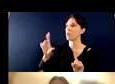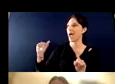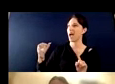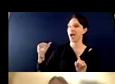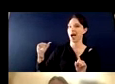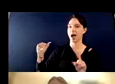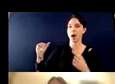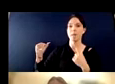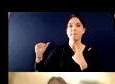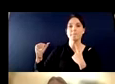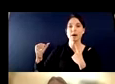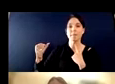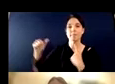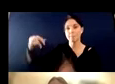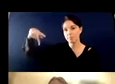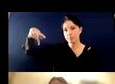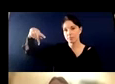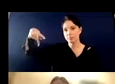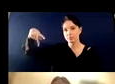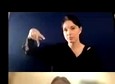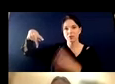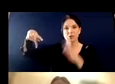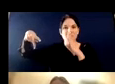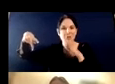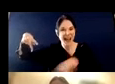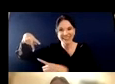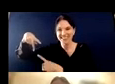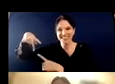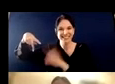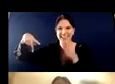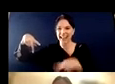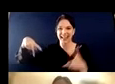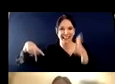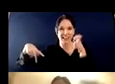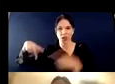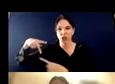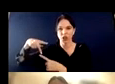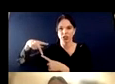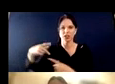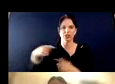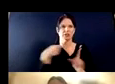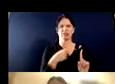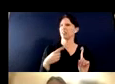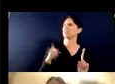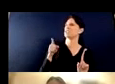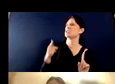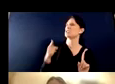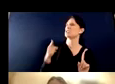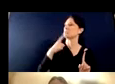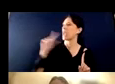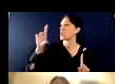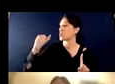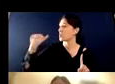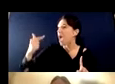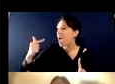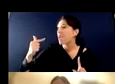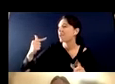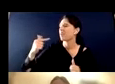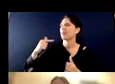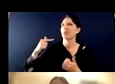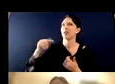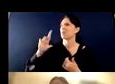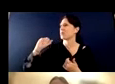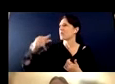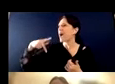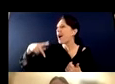hear that P sound. So they don't know if I said rap or rag or rack,